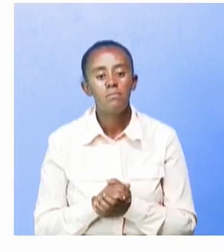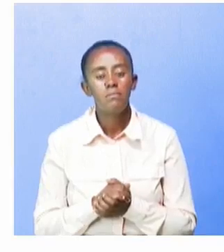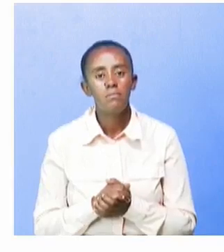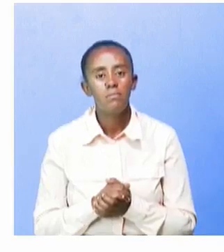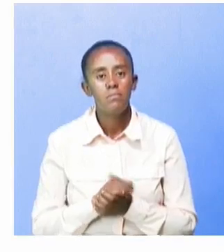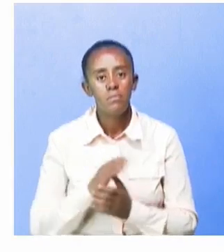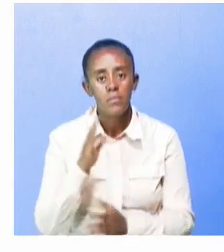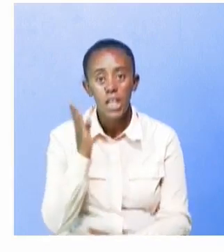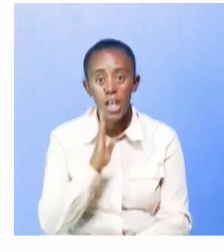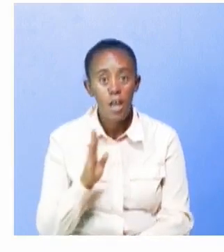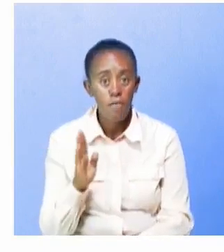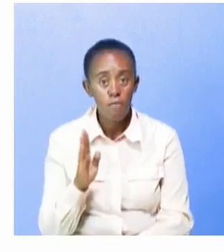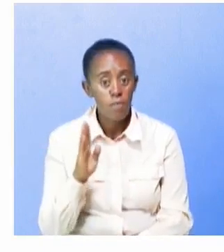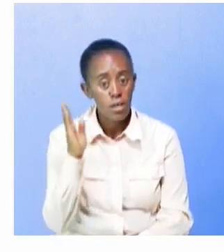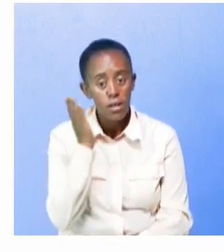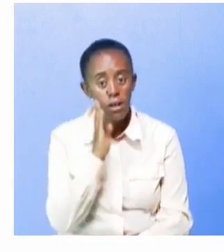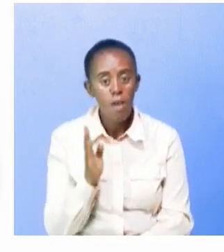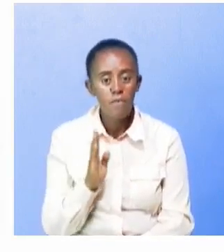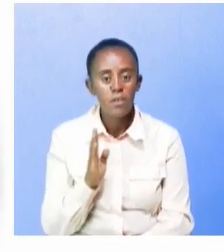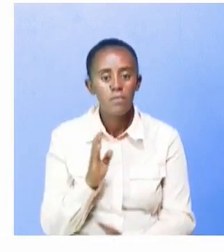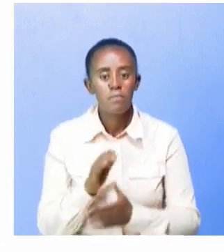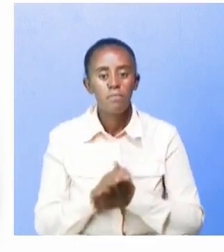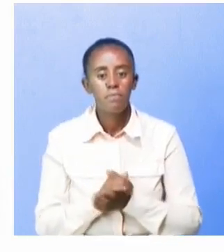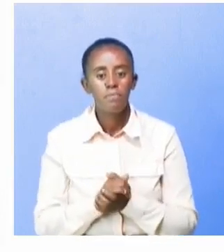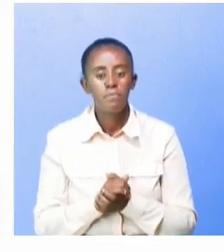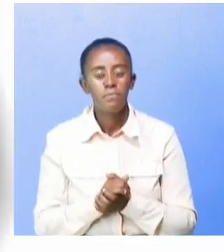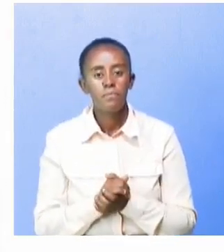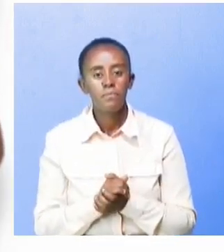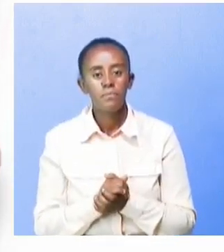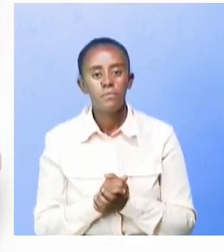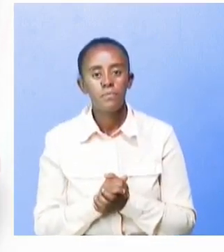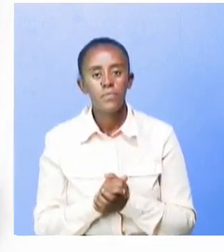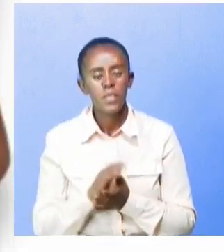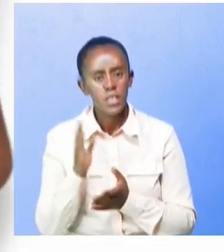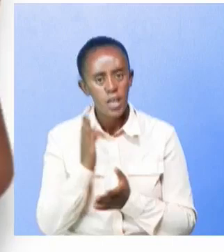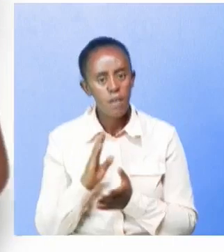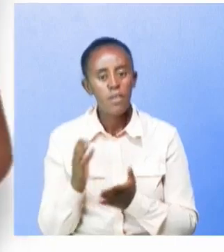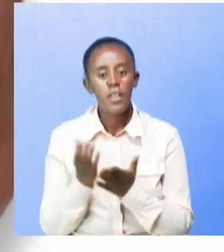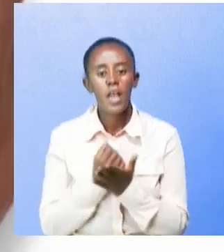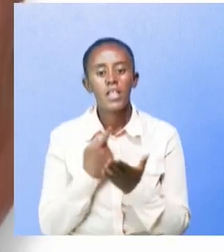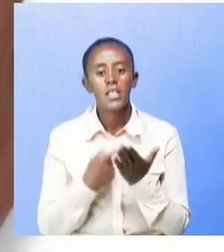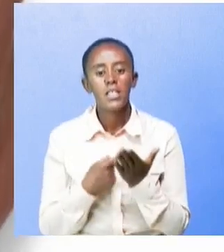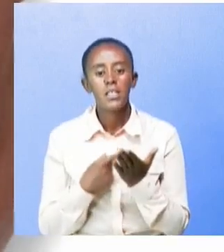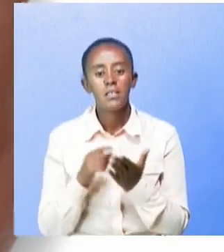never taken this item.